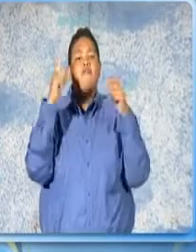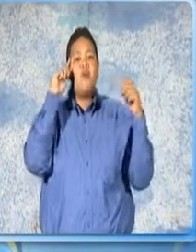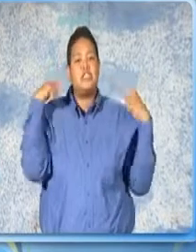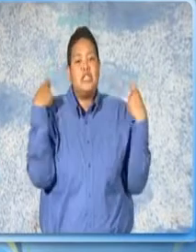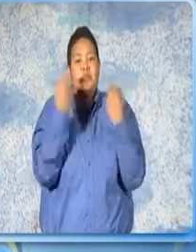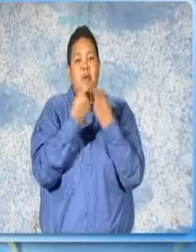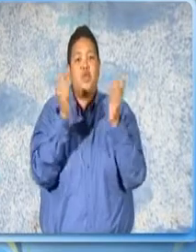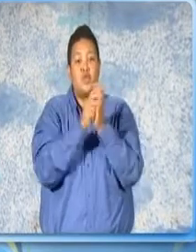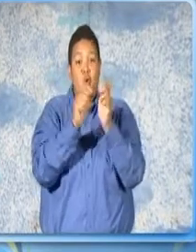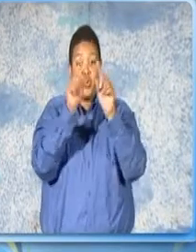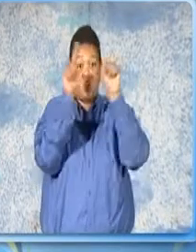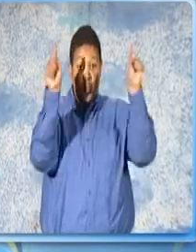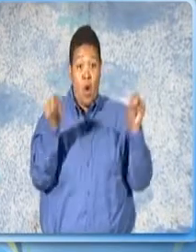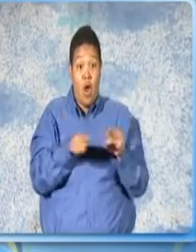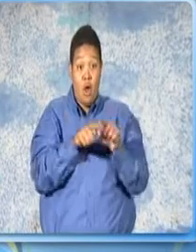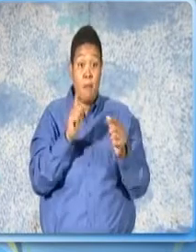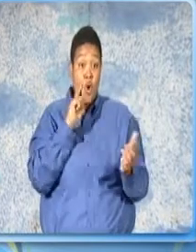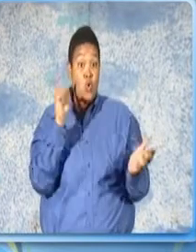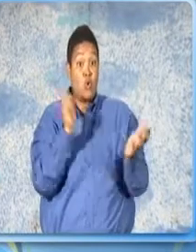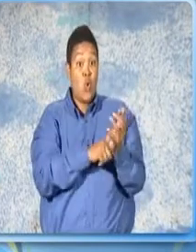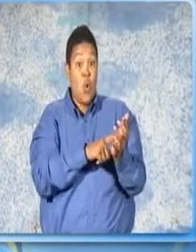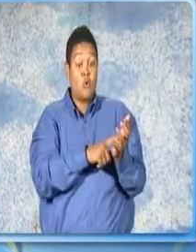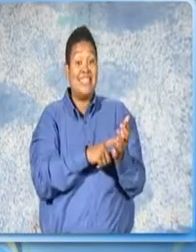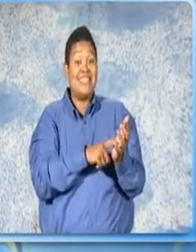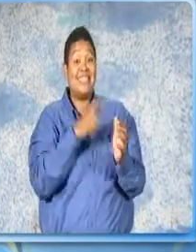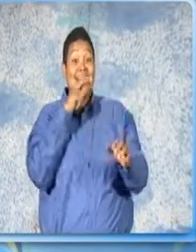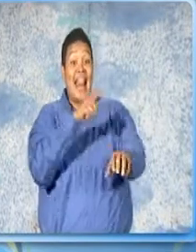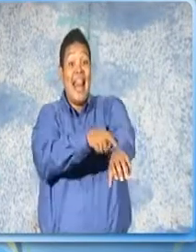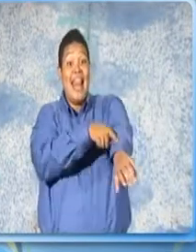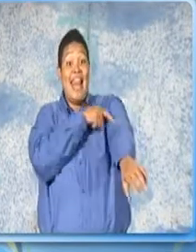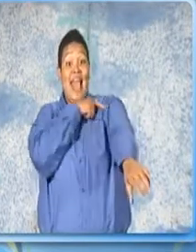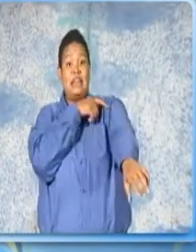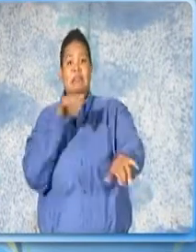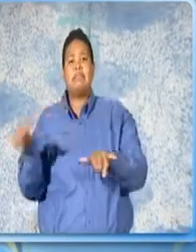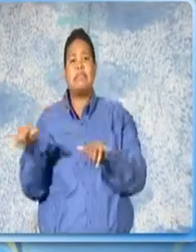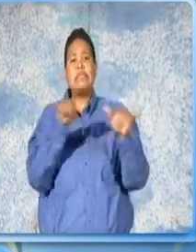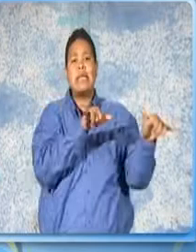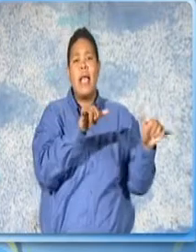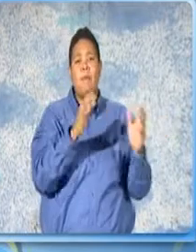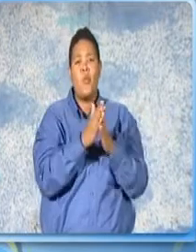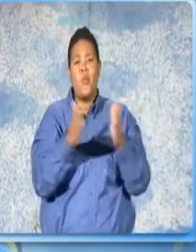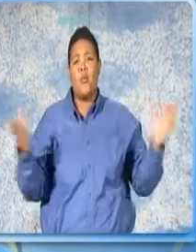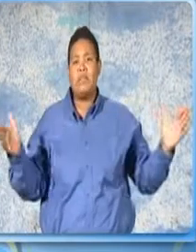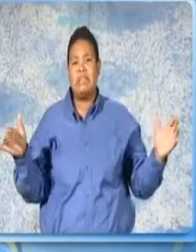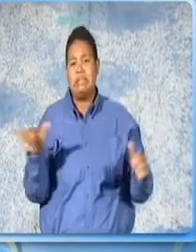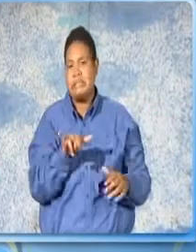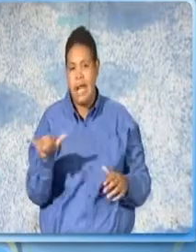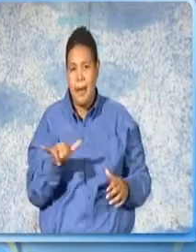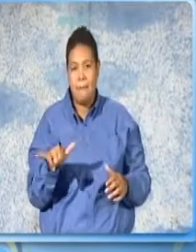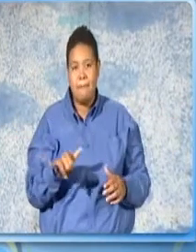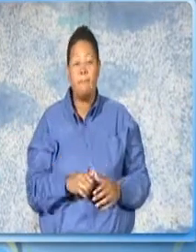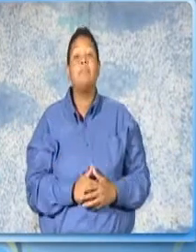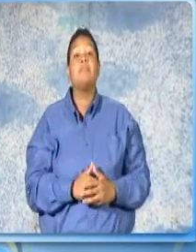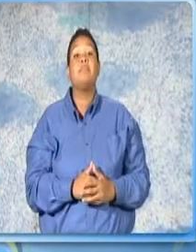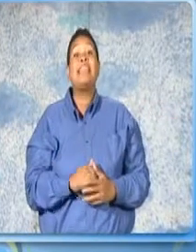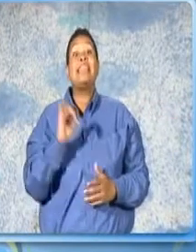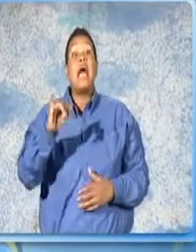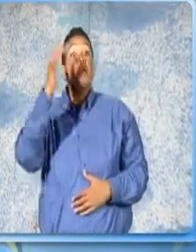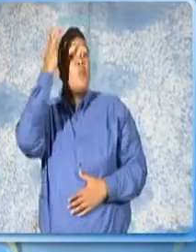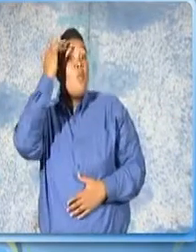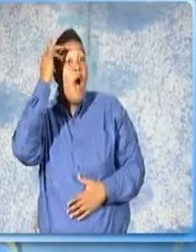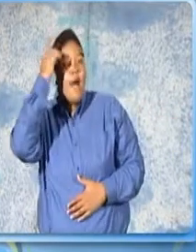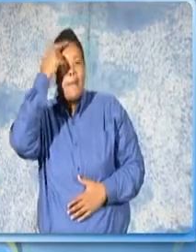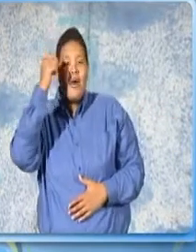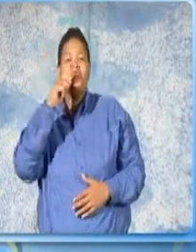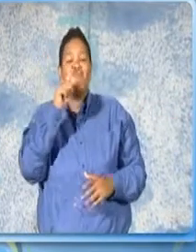but notice that in this case, the length is the same as the width. Of course, that is because it is indeed